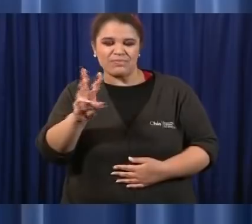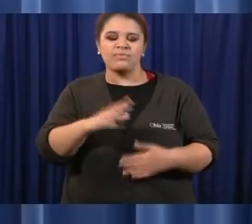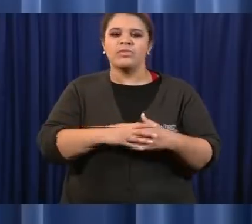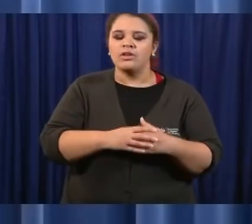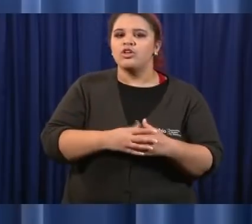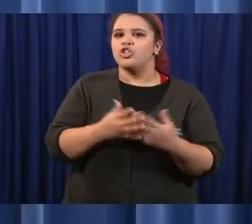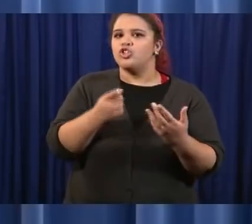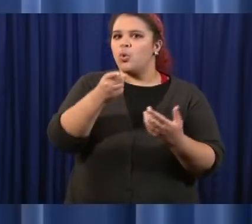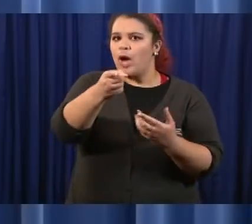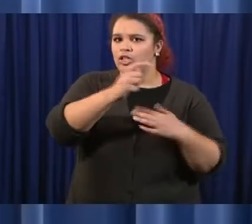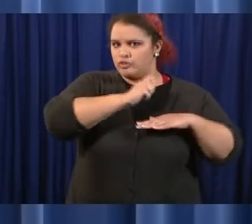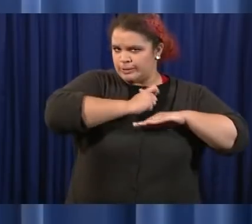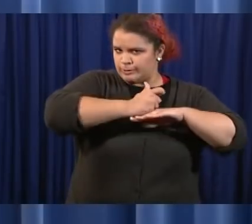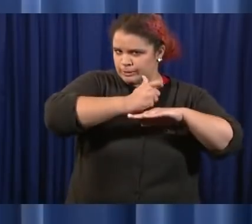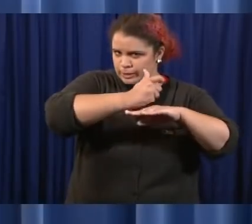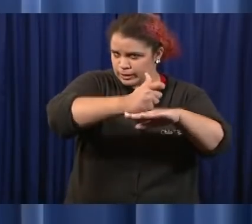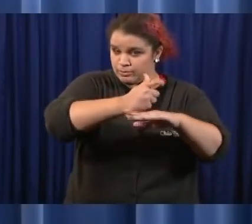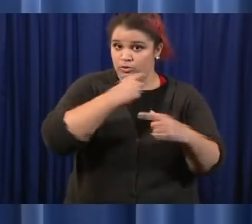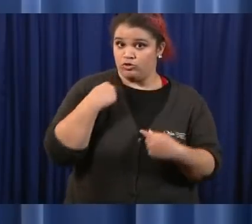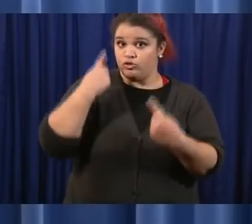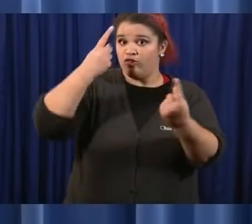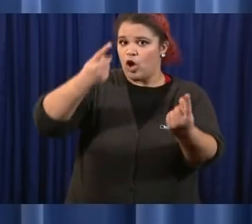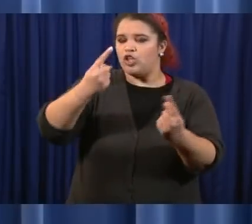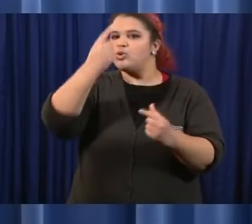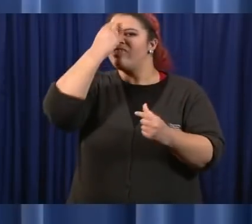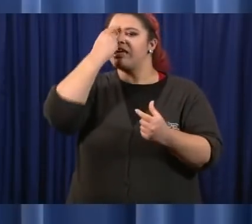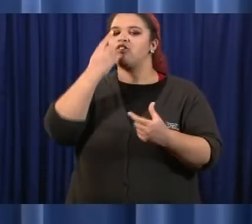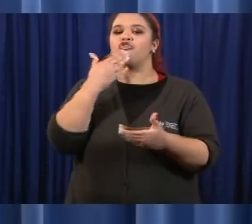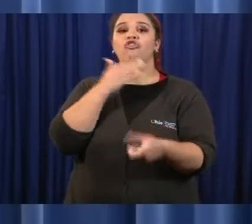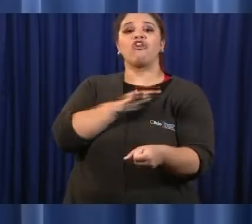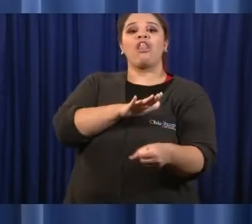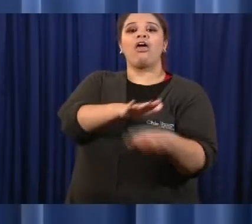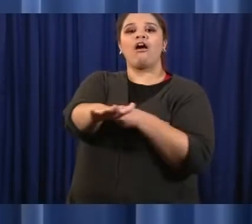protected as you reopen retail next week?